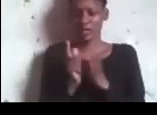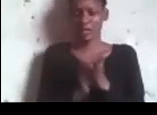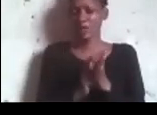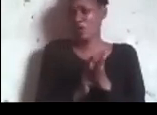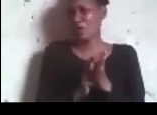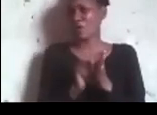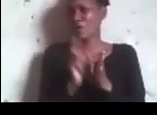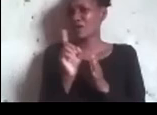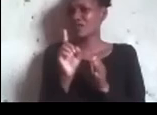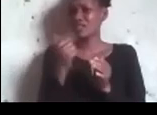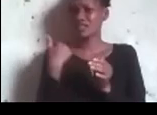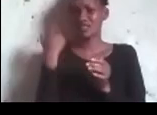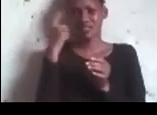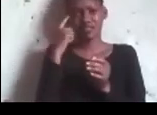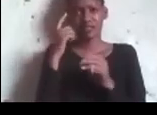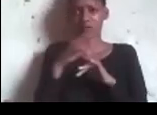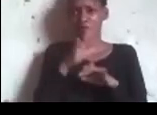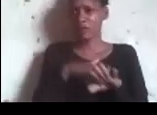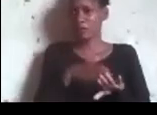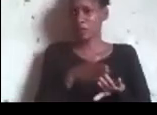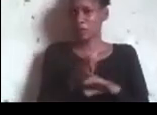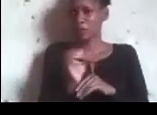wants to